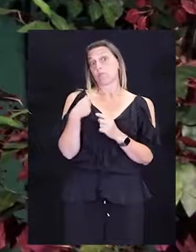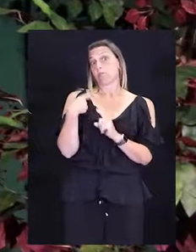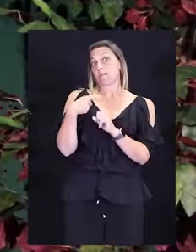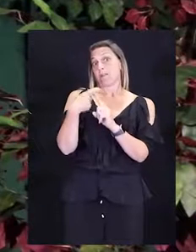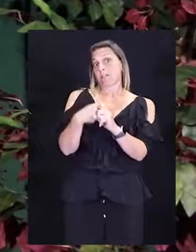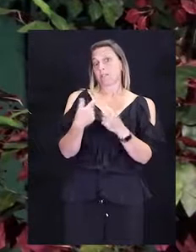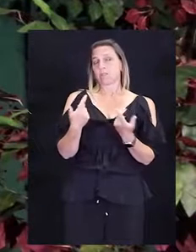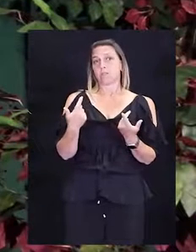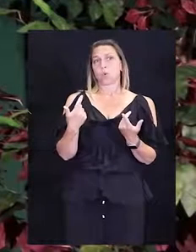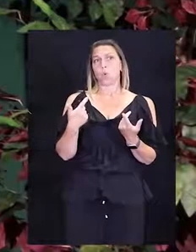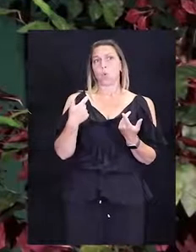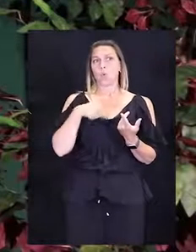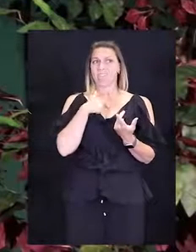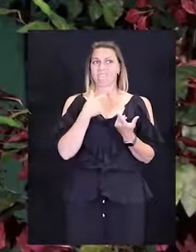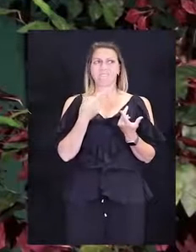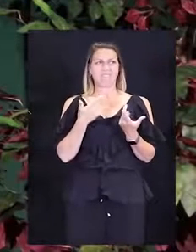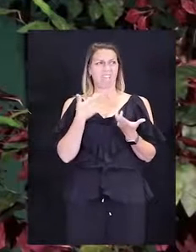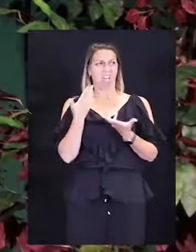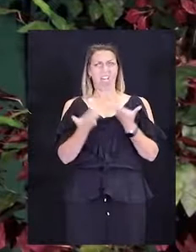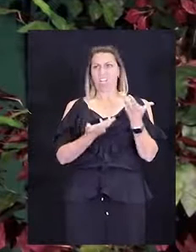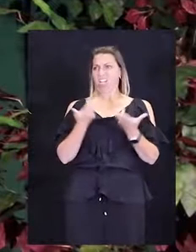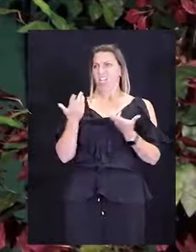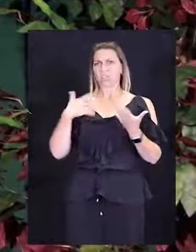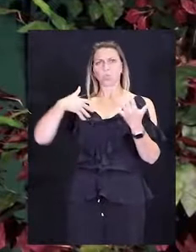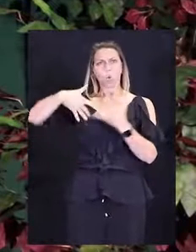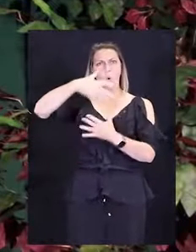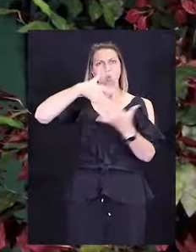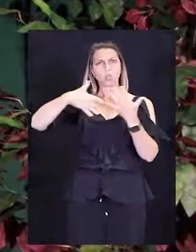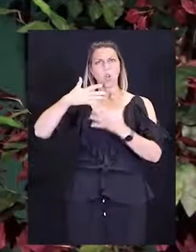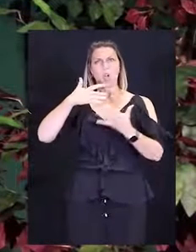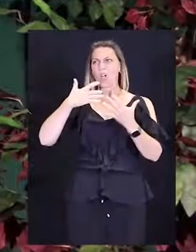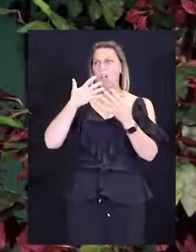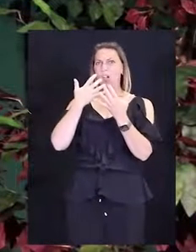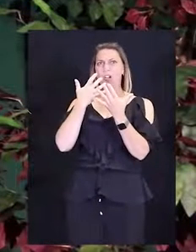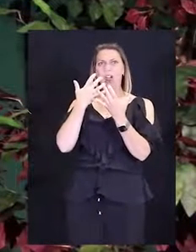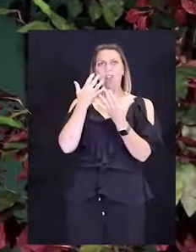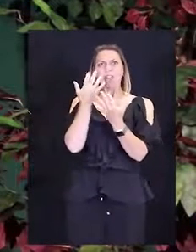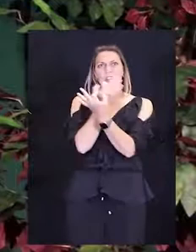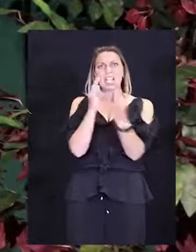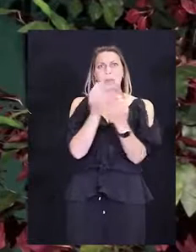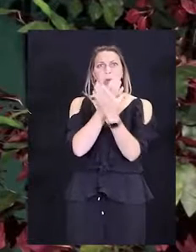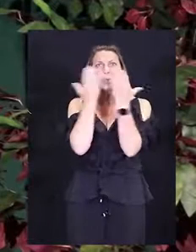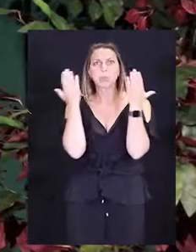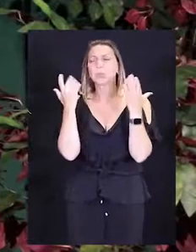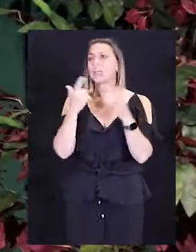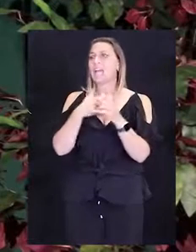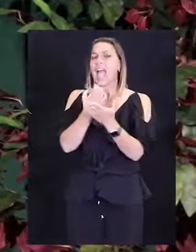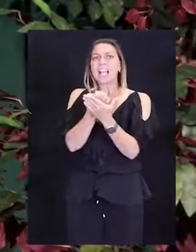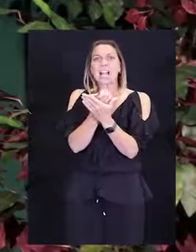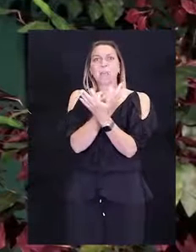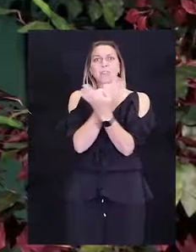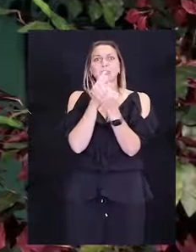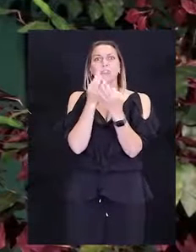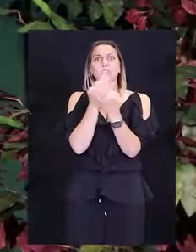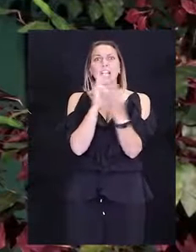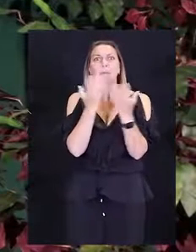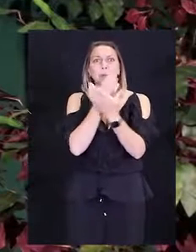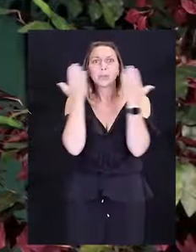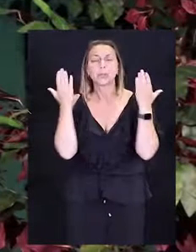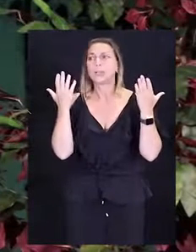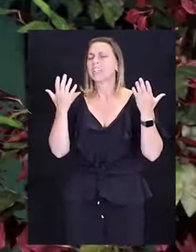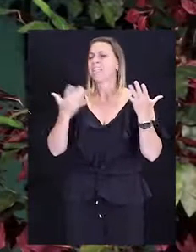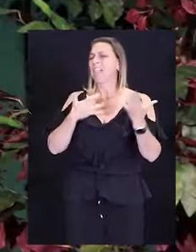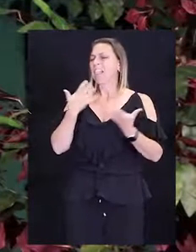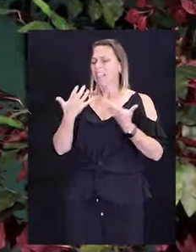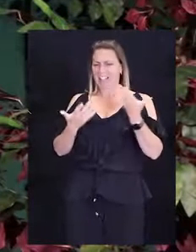past several months, we've lost a little bit of our social and economic freedom. It doesn't feel good,